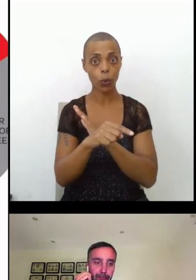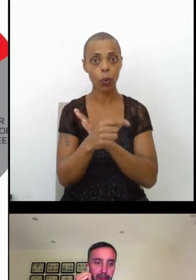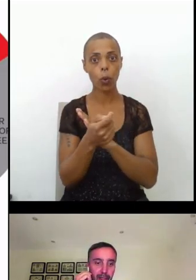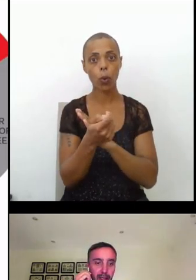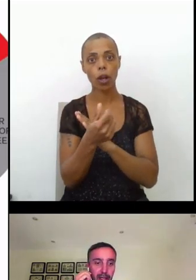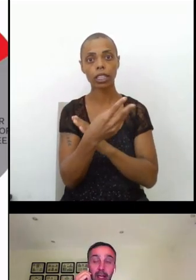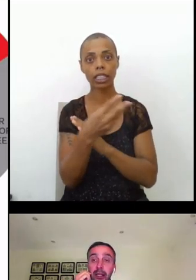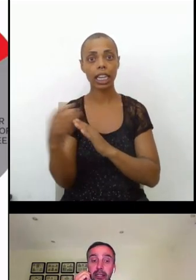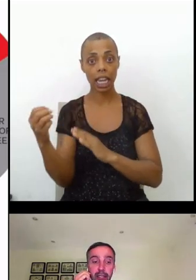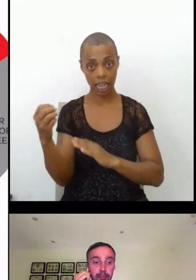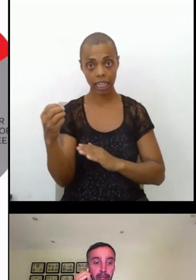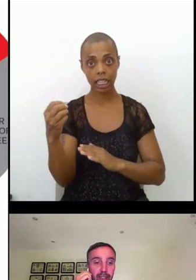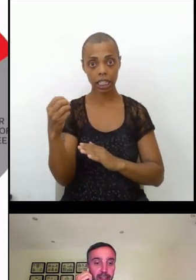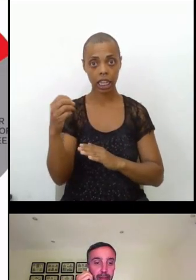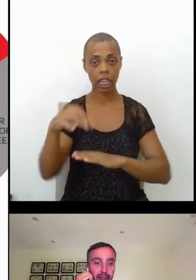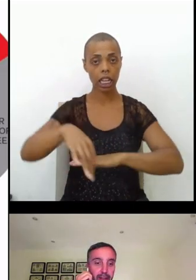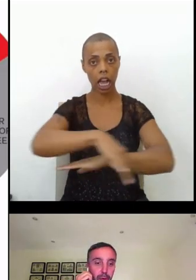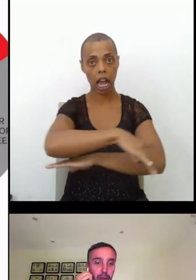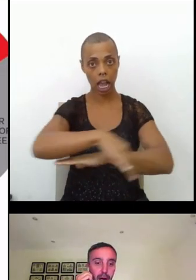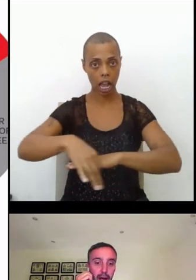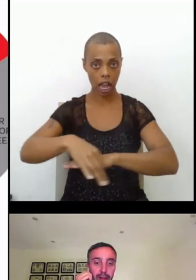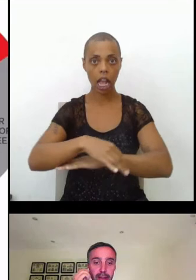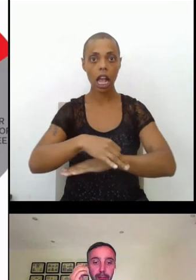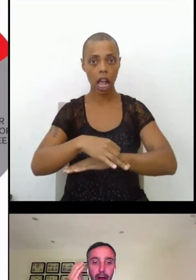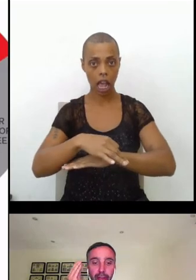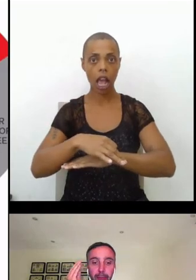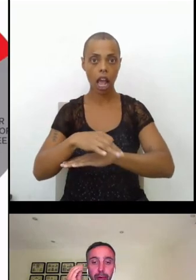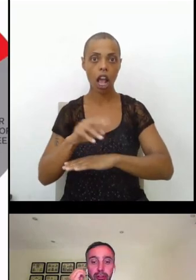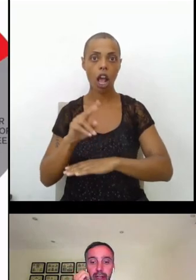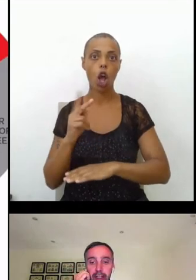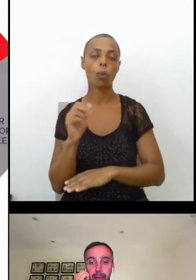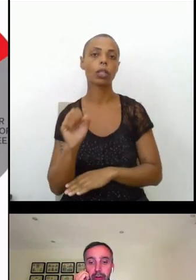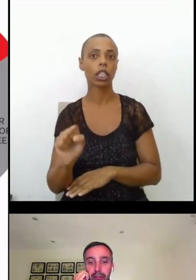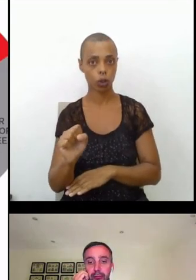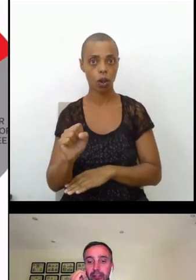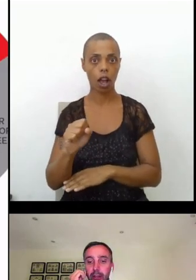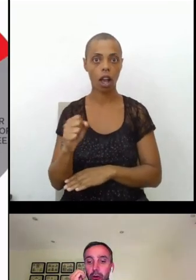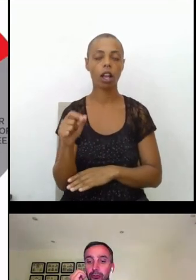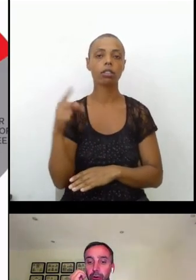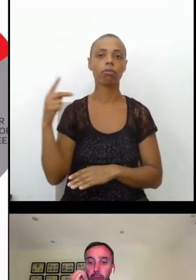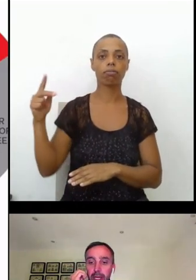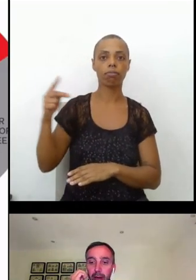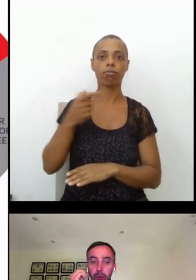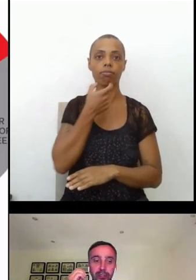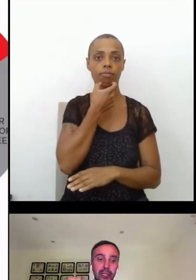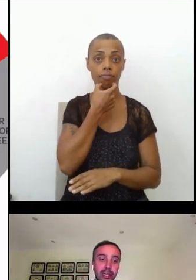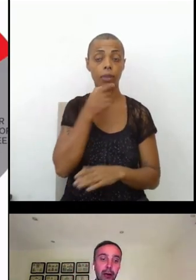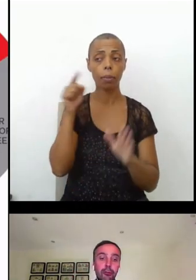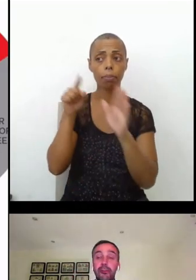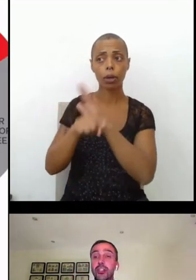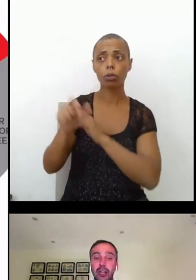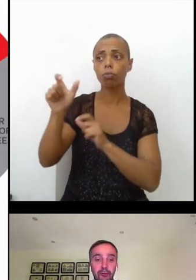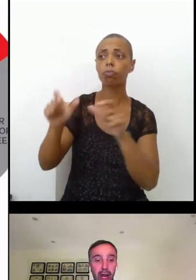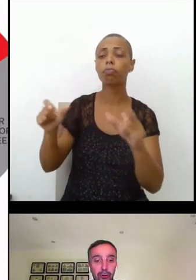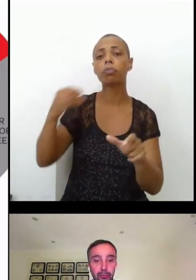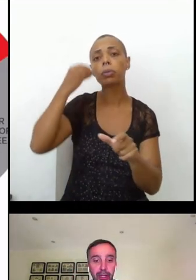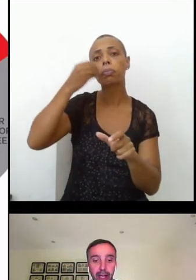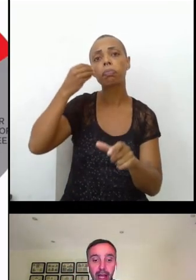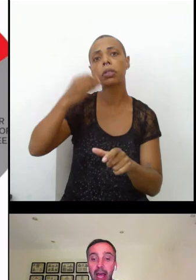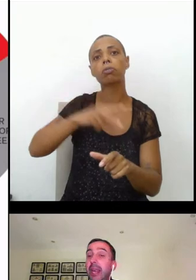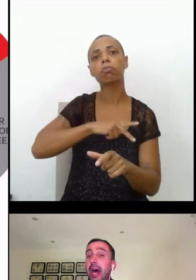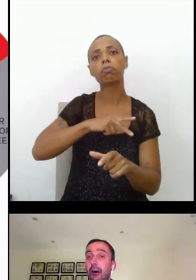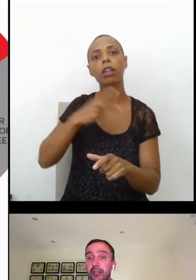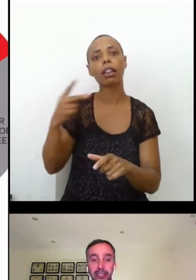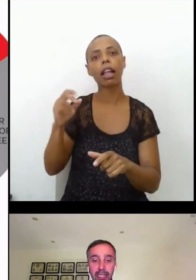Great Britain the participants were asked about their personal experience with homophobia within their professional